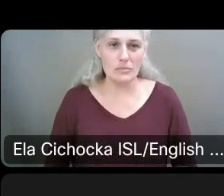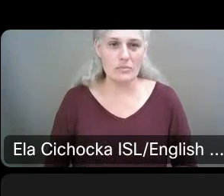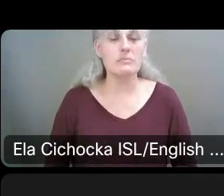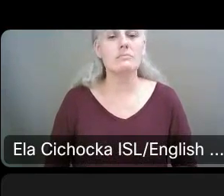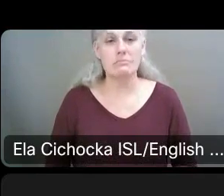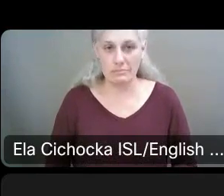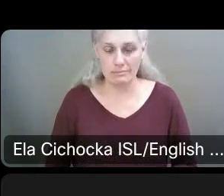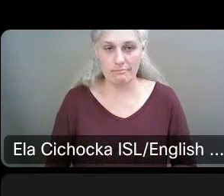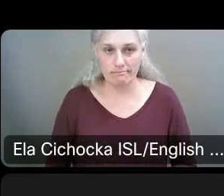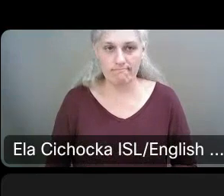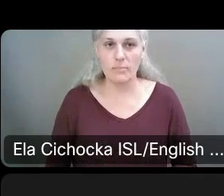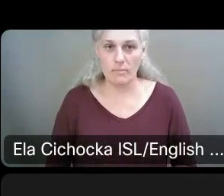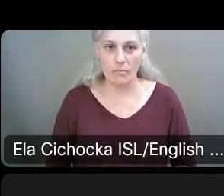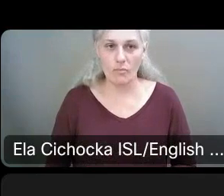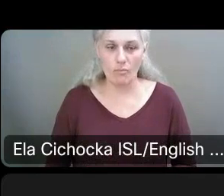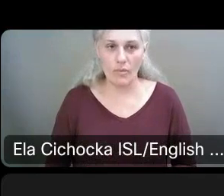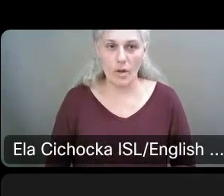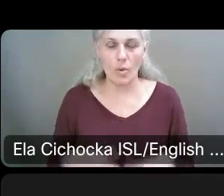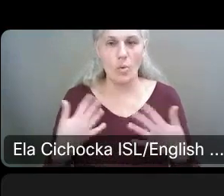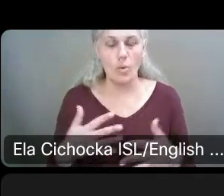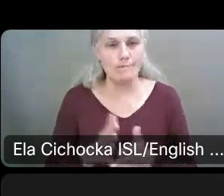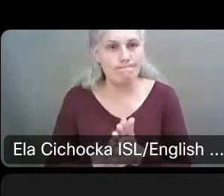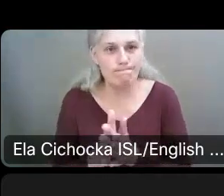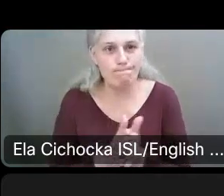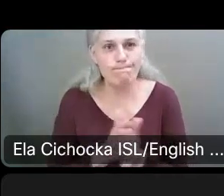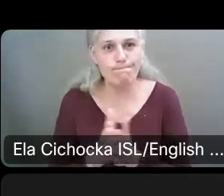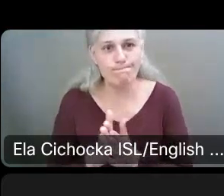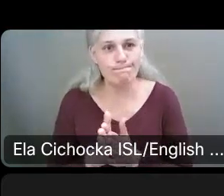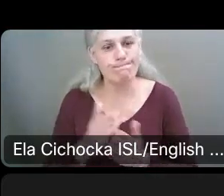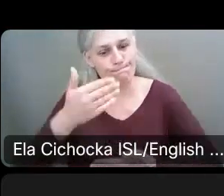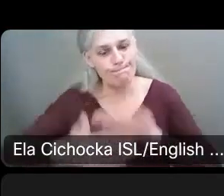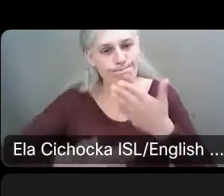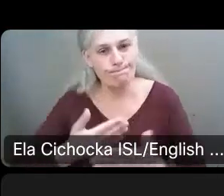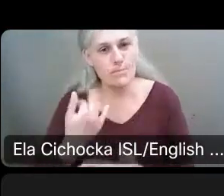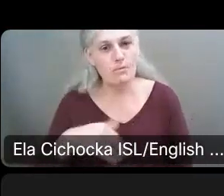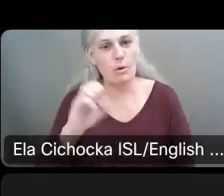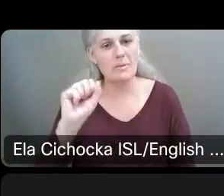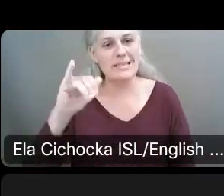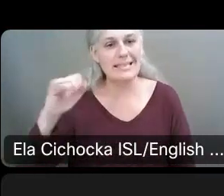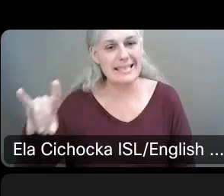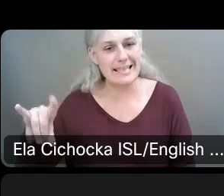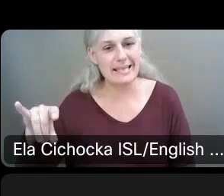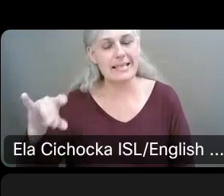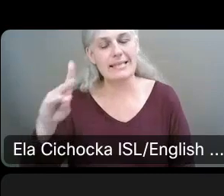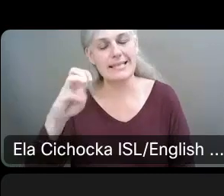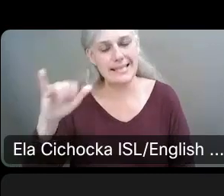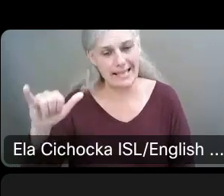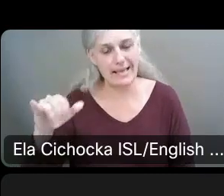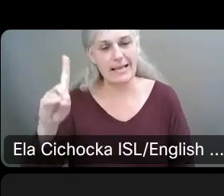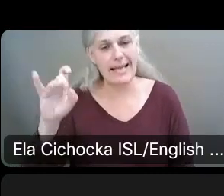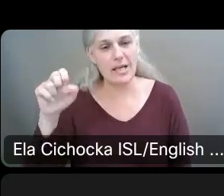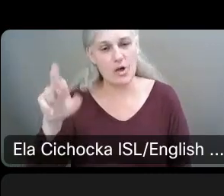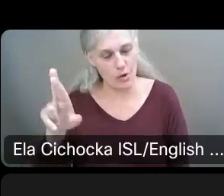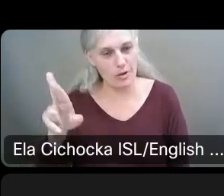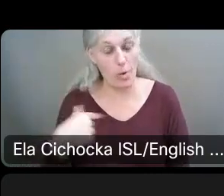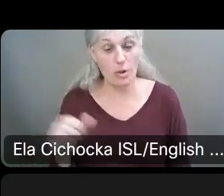So a very passionate plea there from Sidney Decker, and I think he, in that very